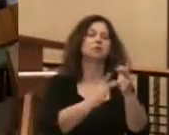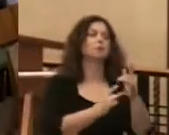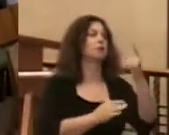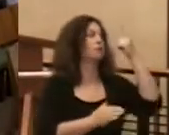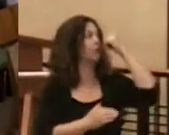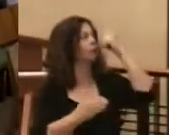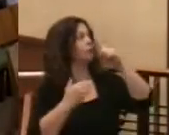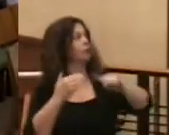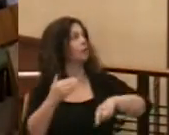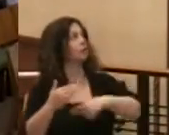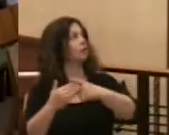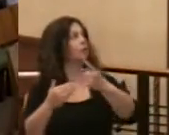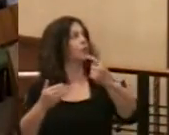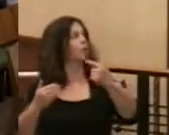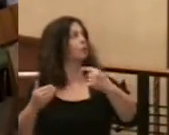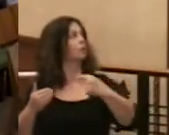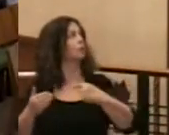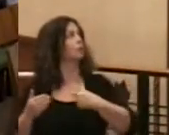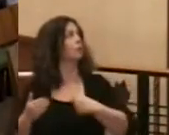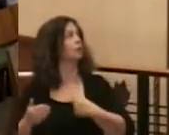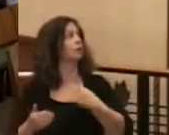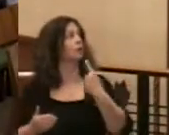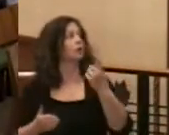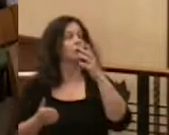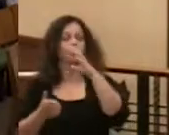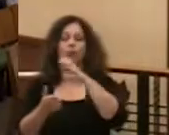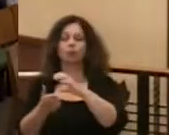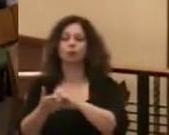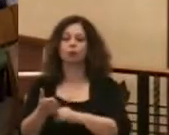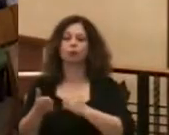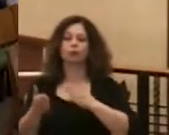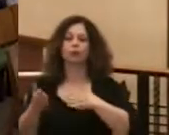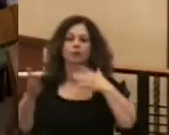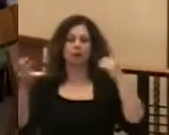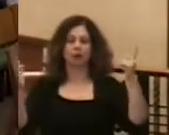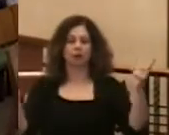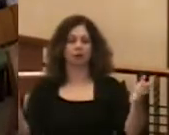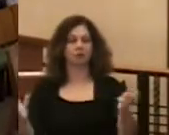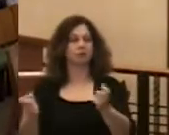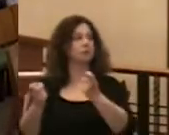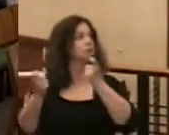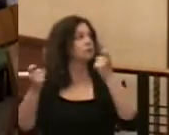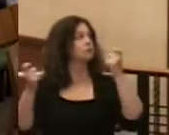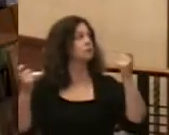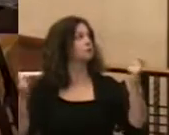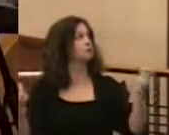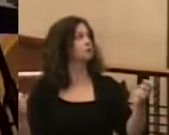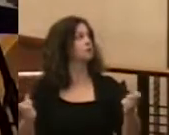Thank you.